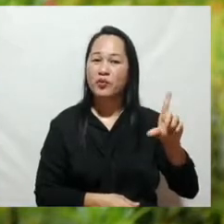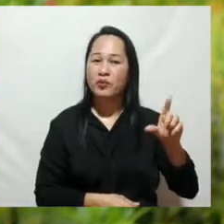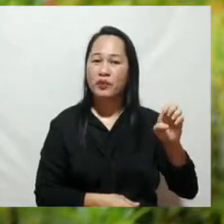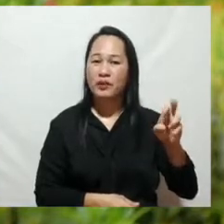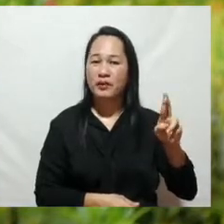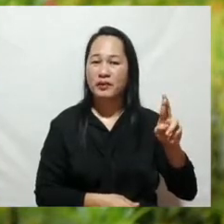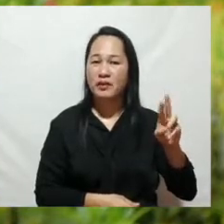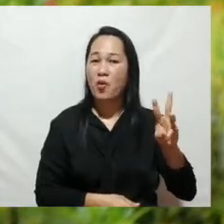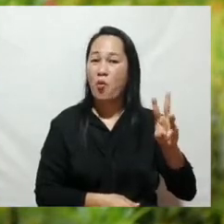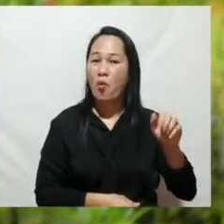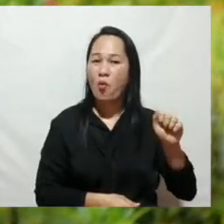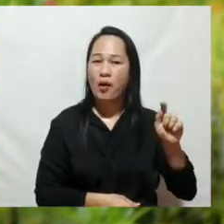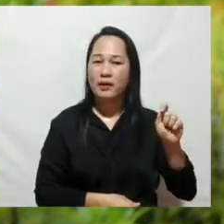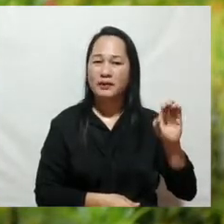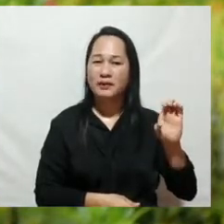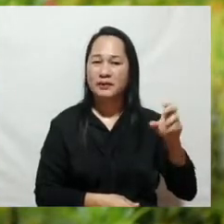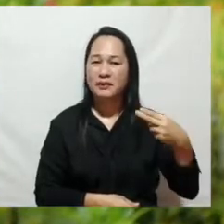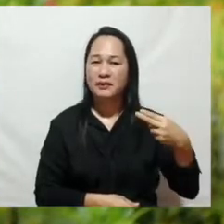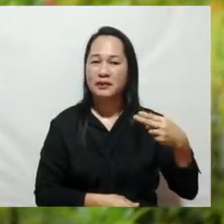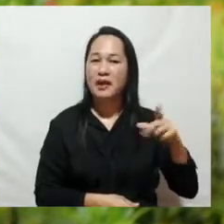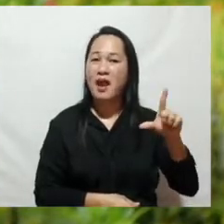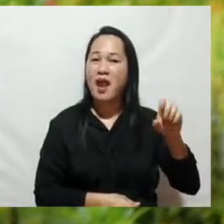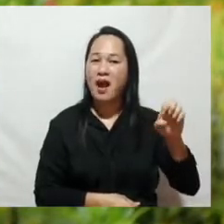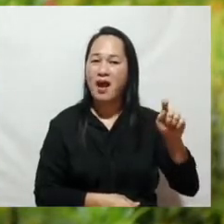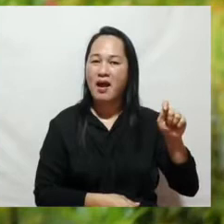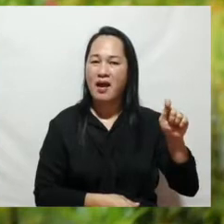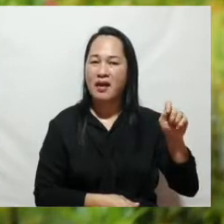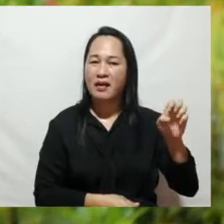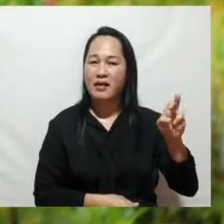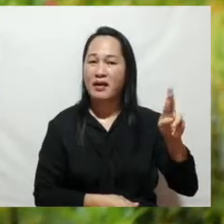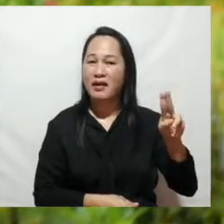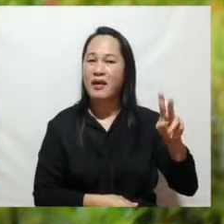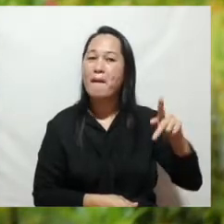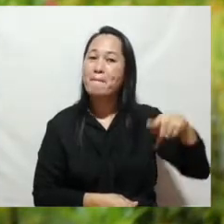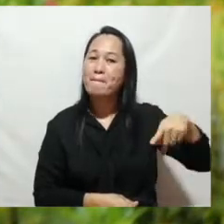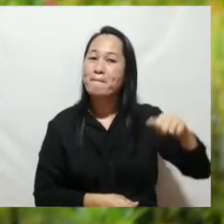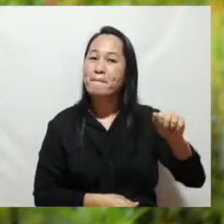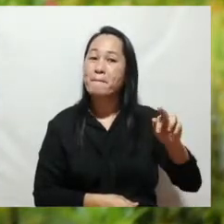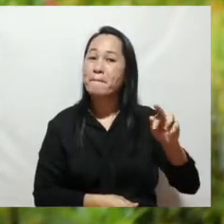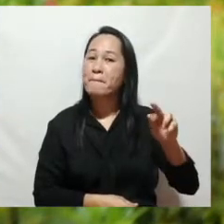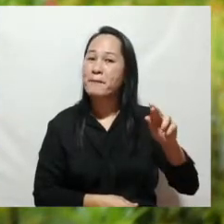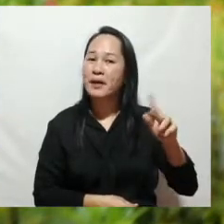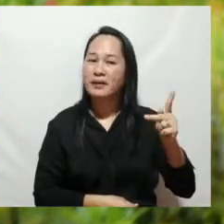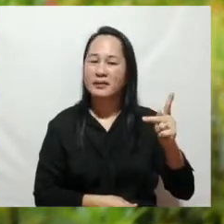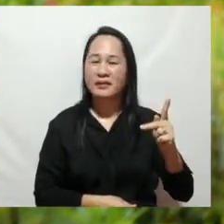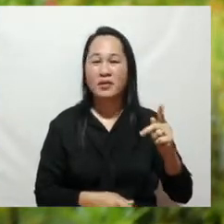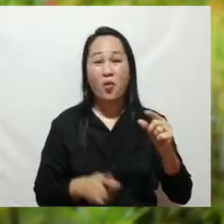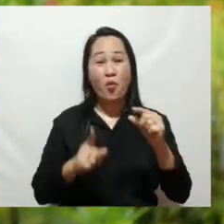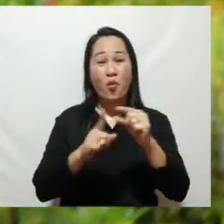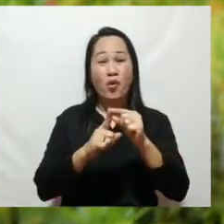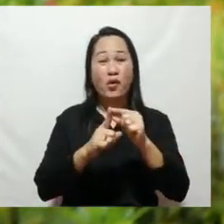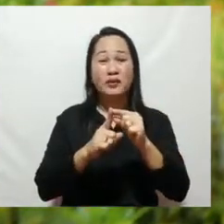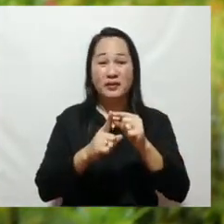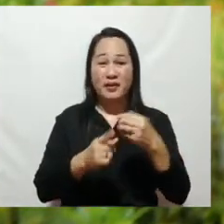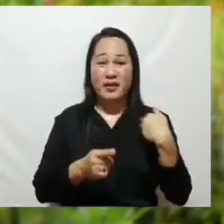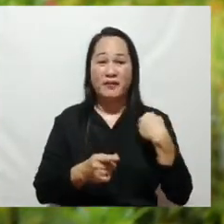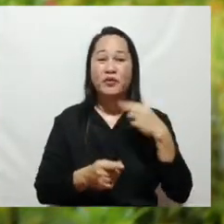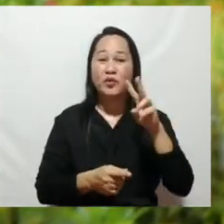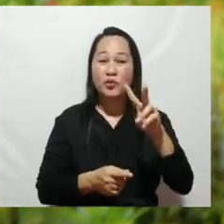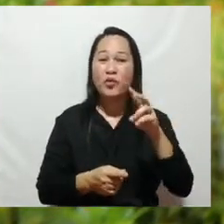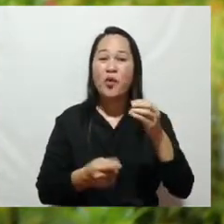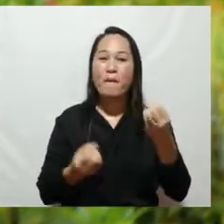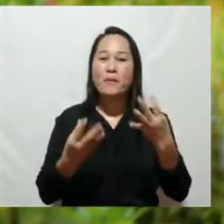ruler, watch, letter, and part. These words have two or